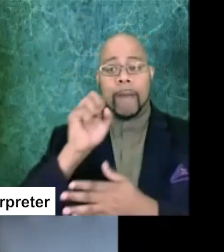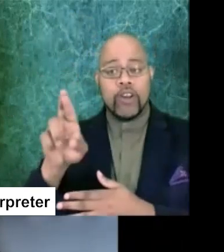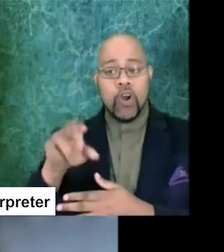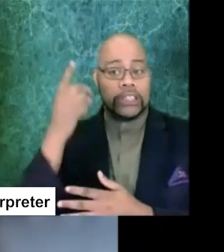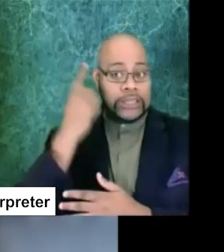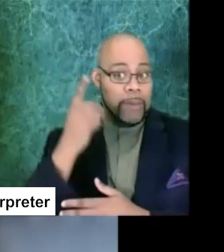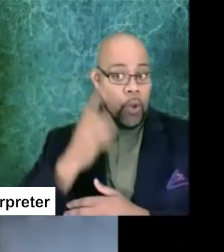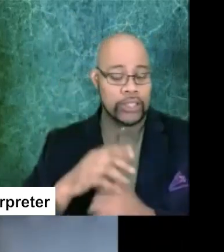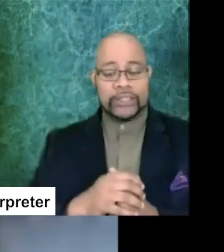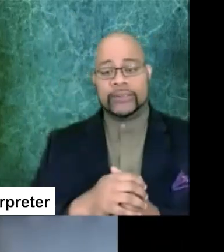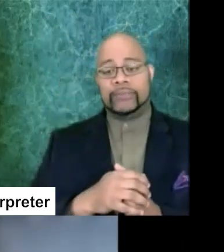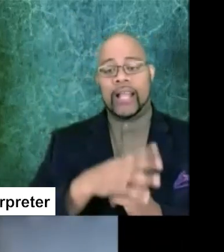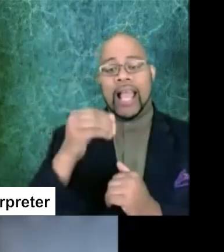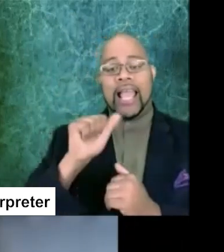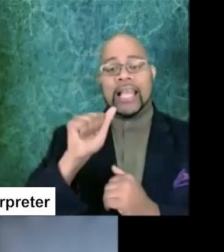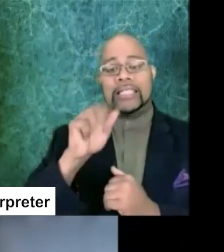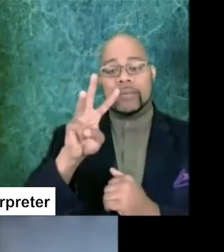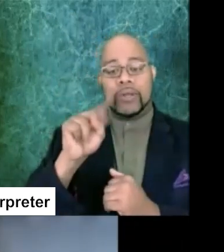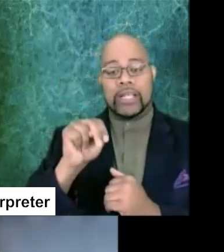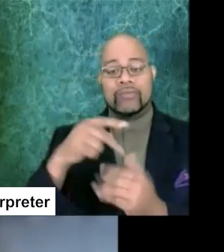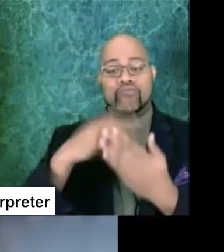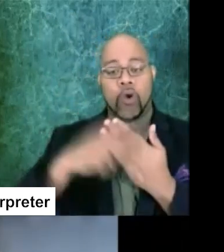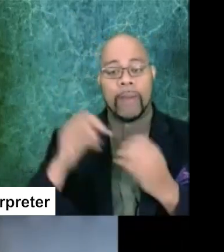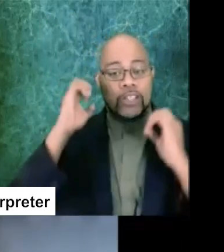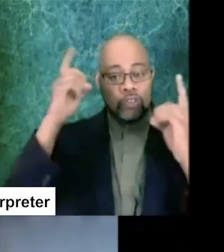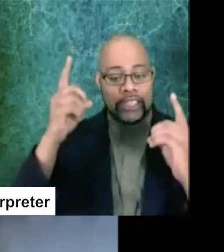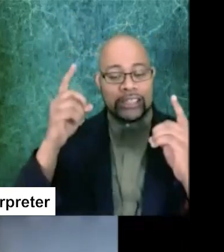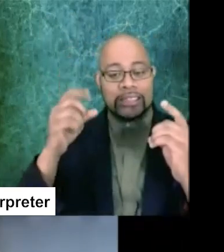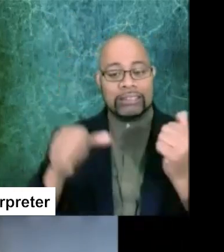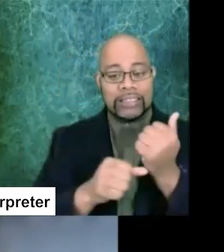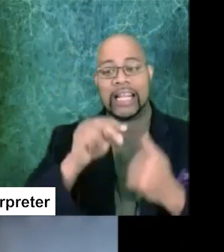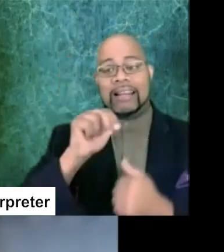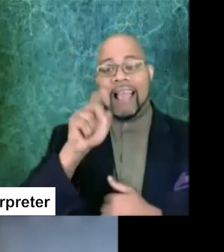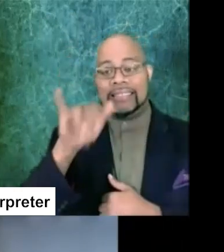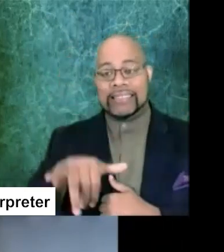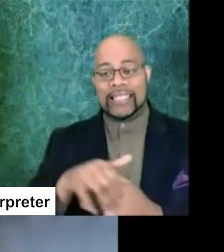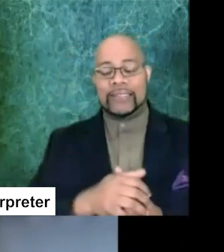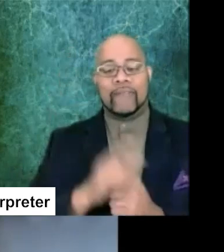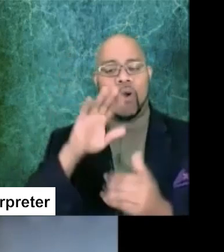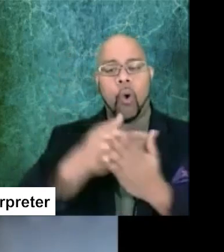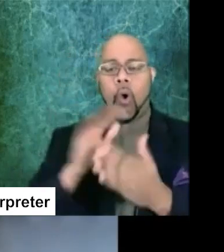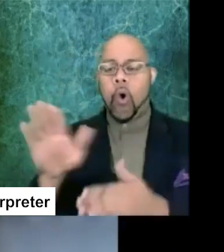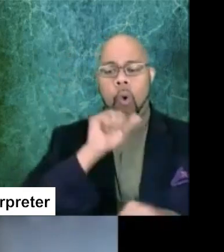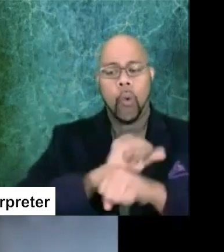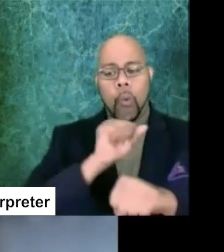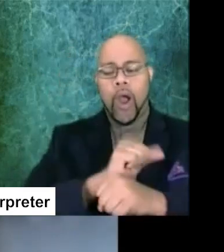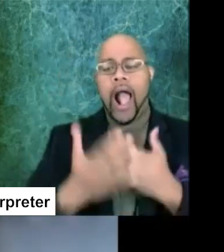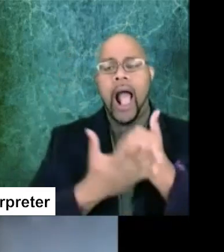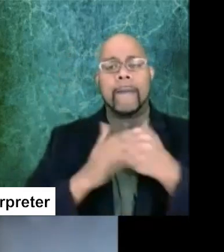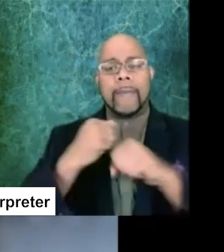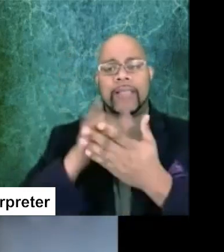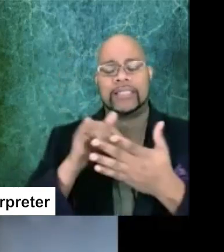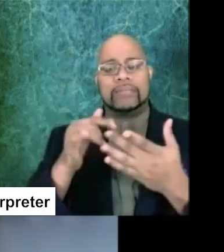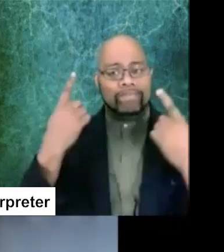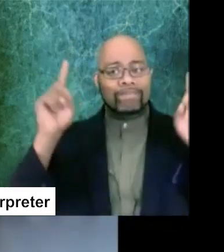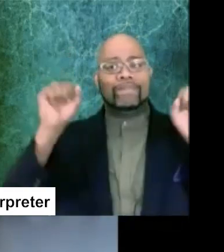Lois, and to AWN's programs and education assistant, Nancy, for all of your work in helping make this